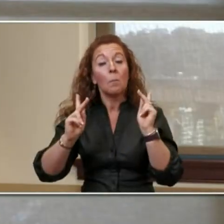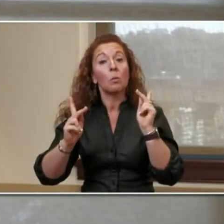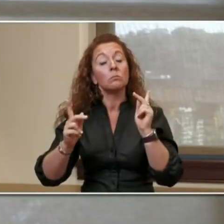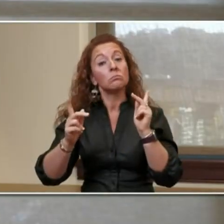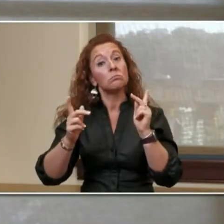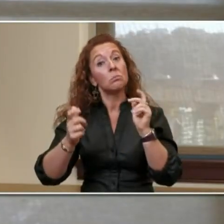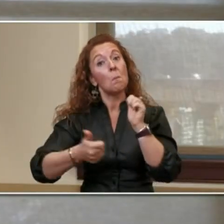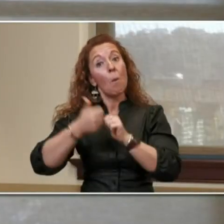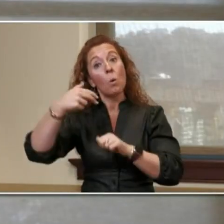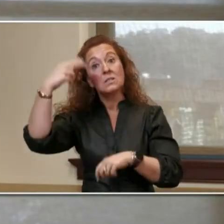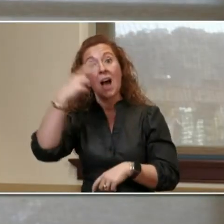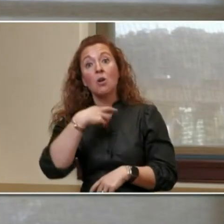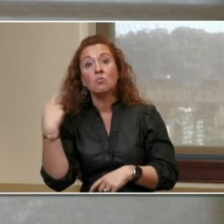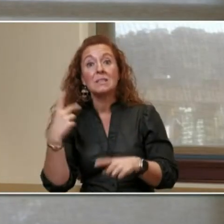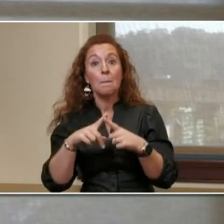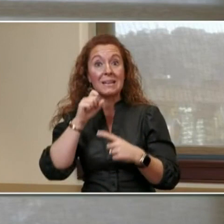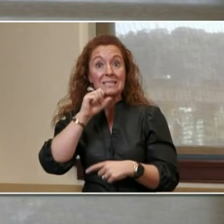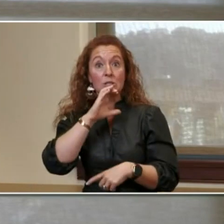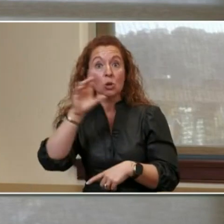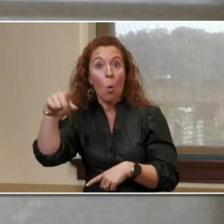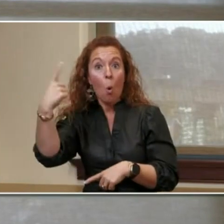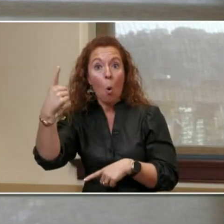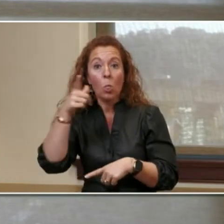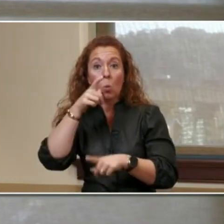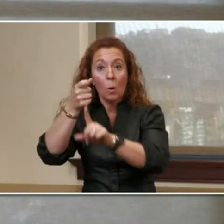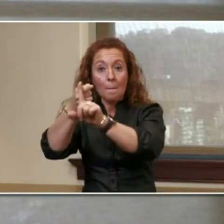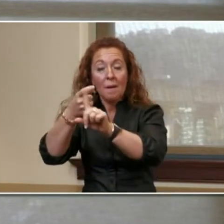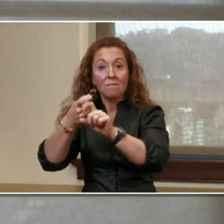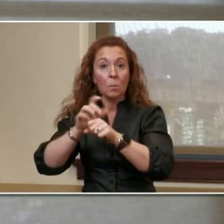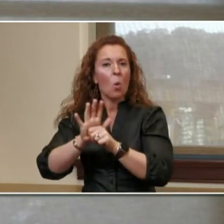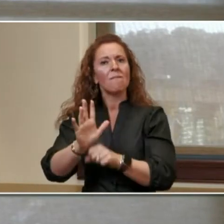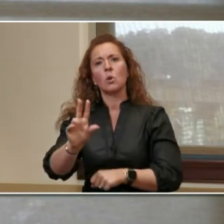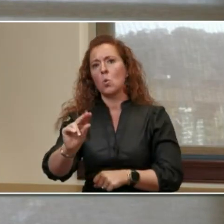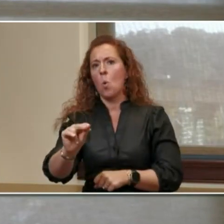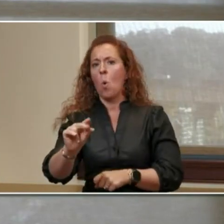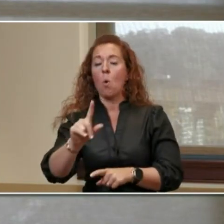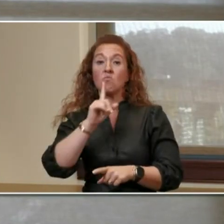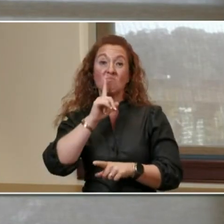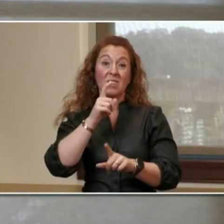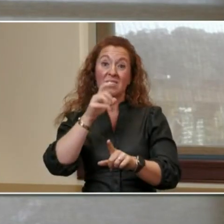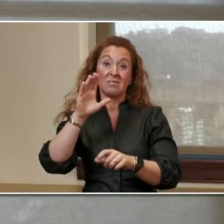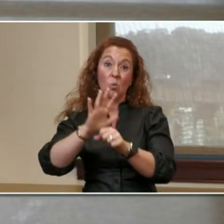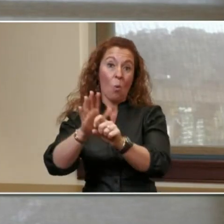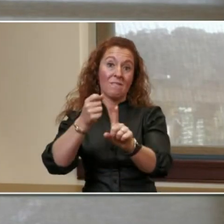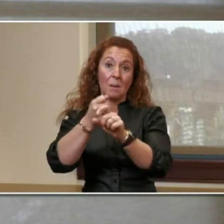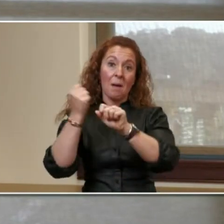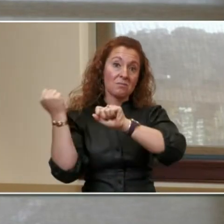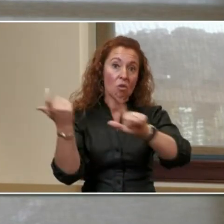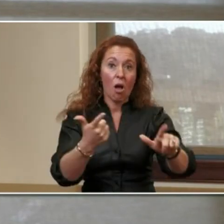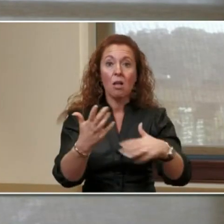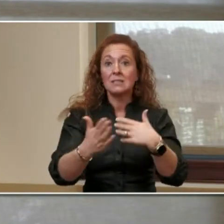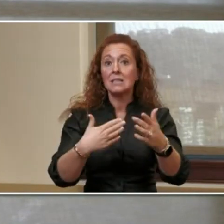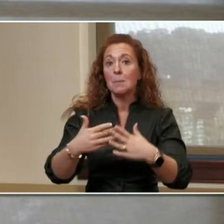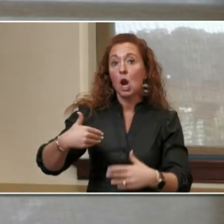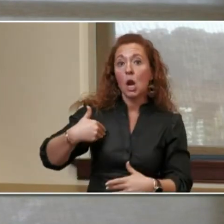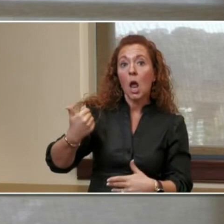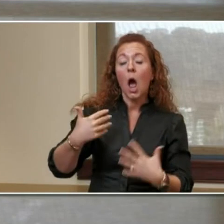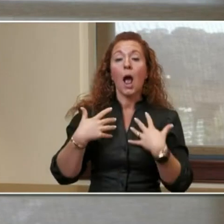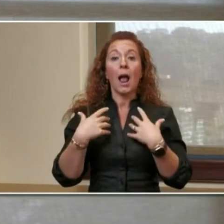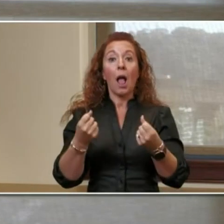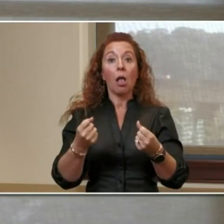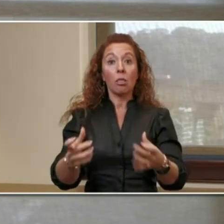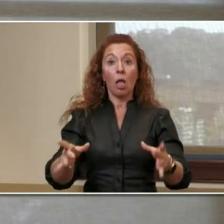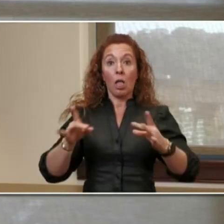It's not just seniors whose lives are severely impacted by COVID. It really could be anyone. If you're young and healthy and